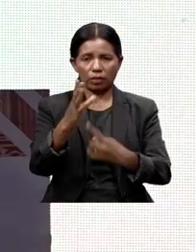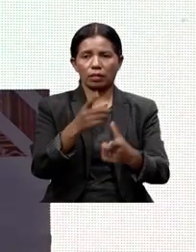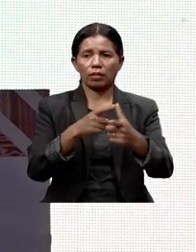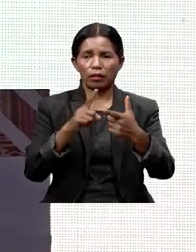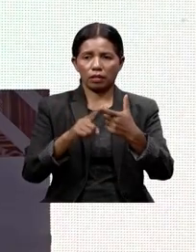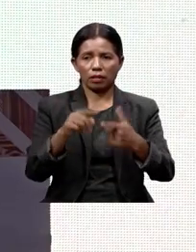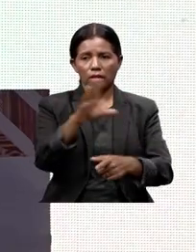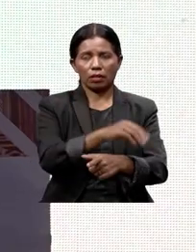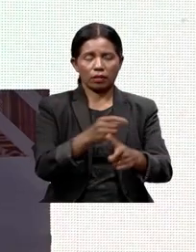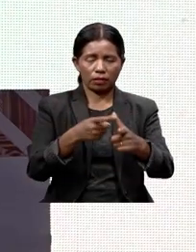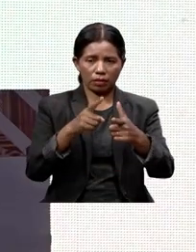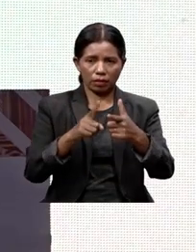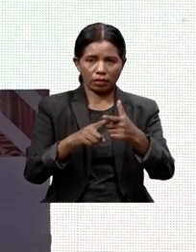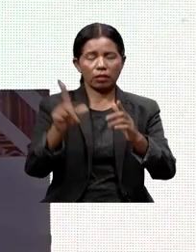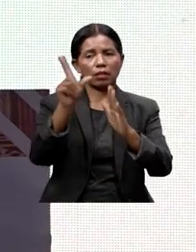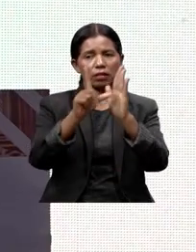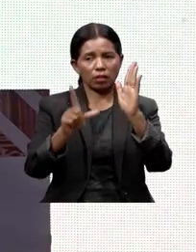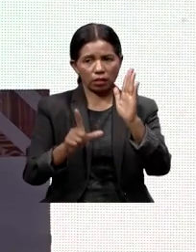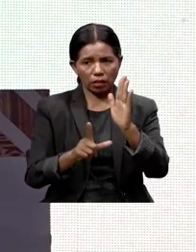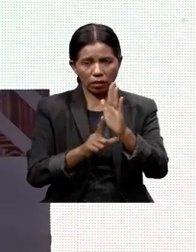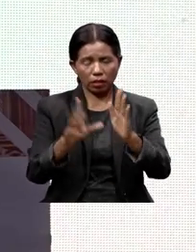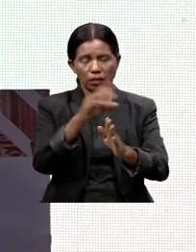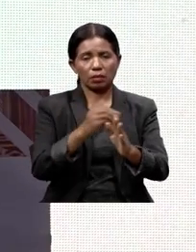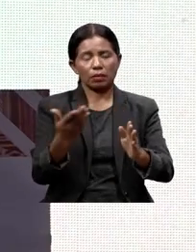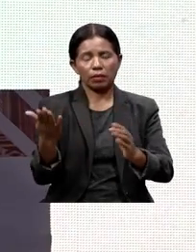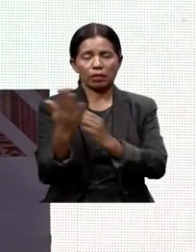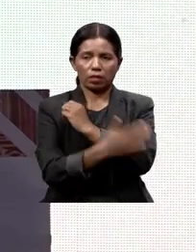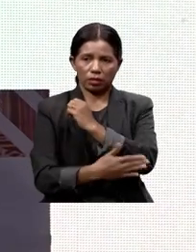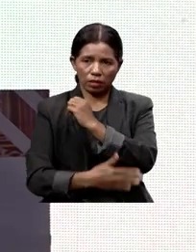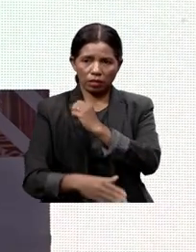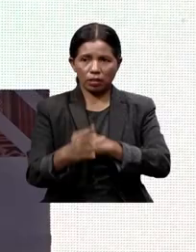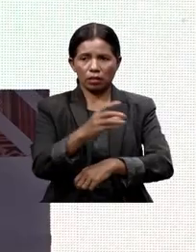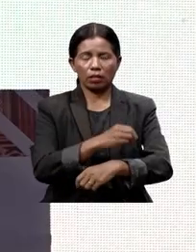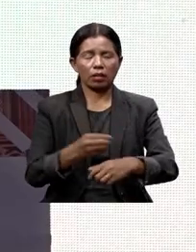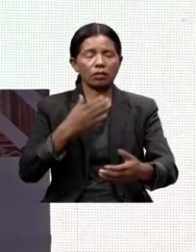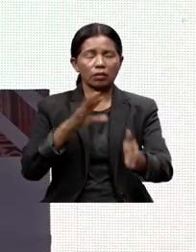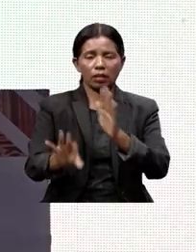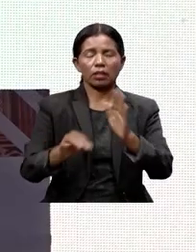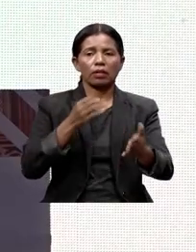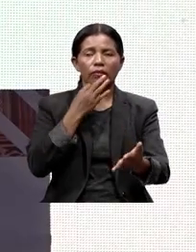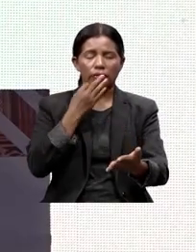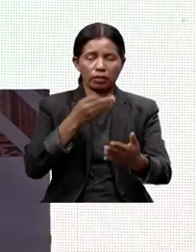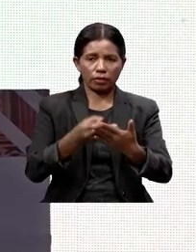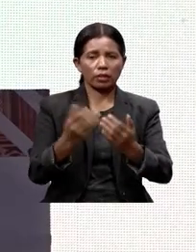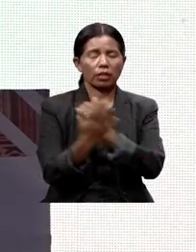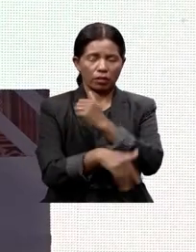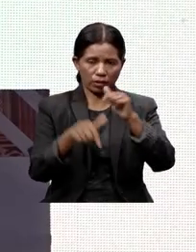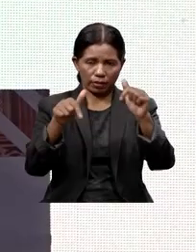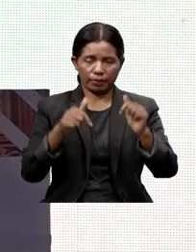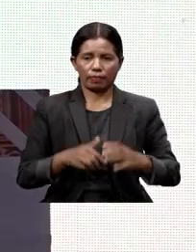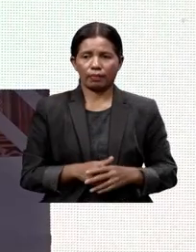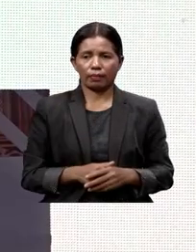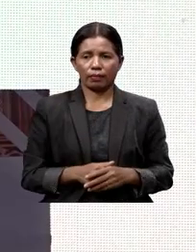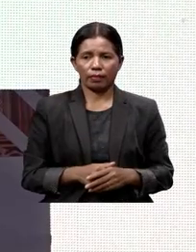in accordance with the law and regulations of the country, will be beneficial to this country.